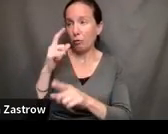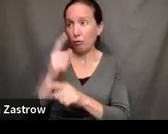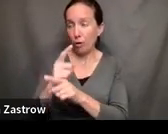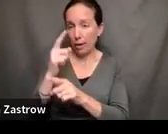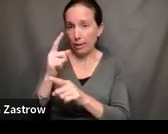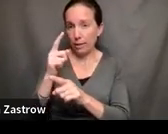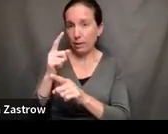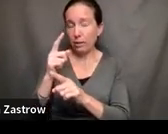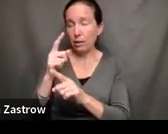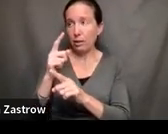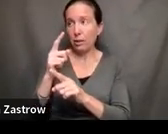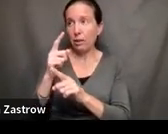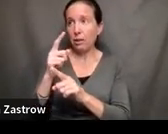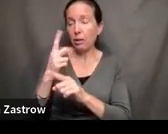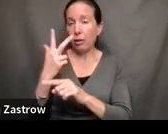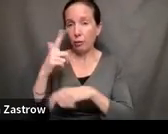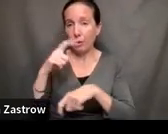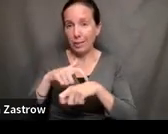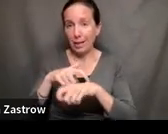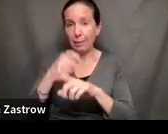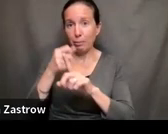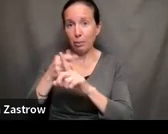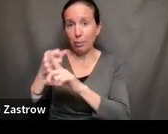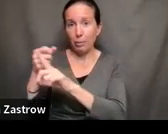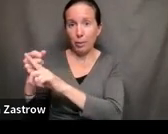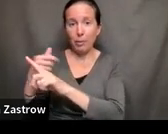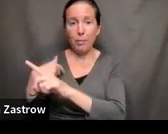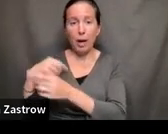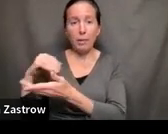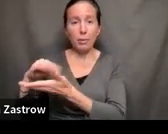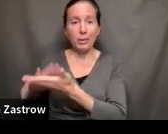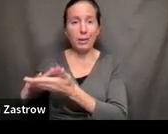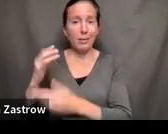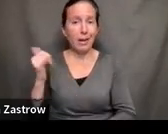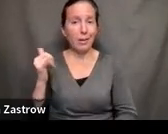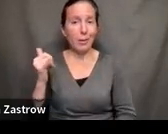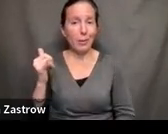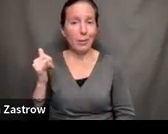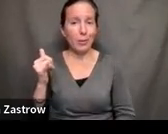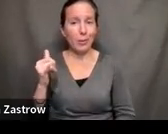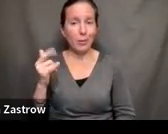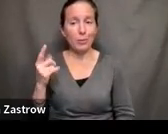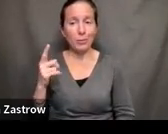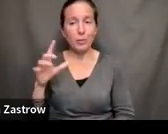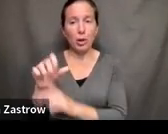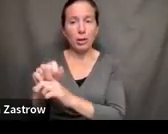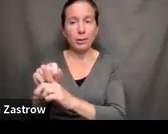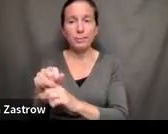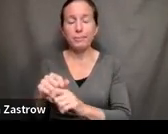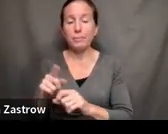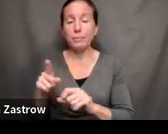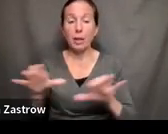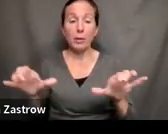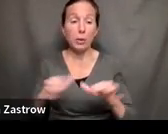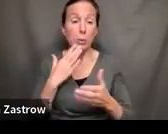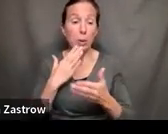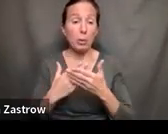correct 3 times in a row. That's what the yellow is. So they're doing very well on that goal, I would